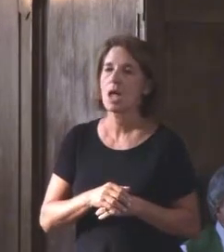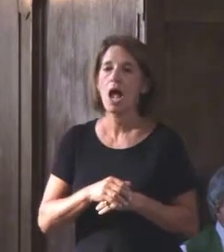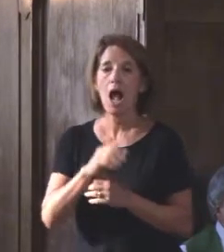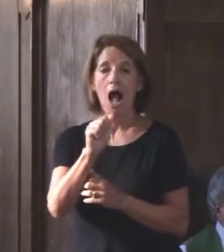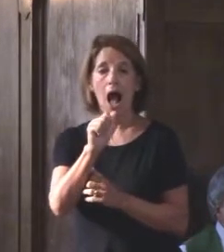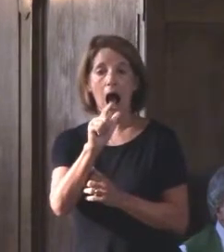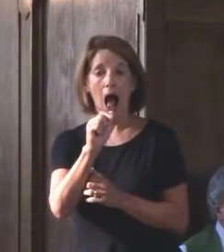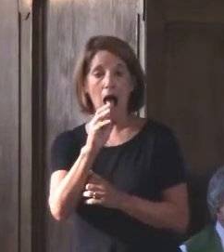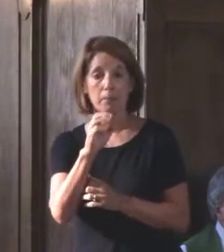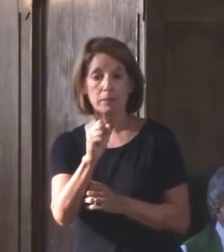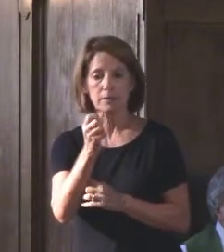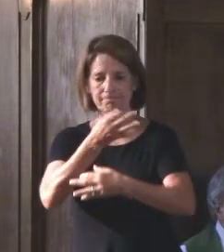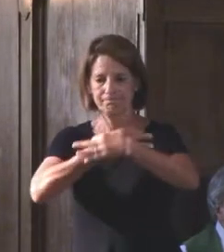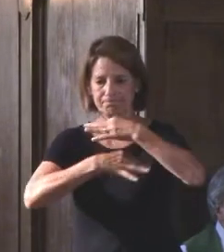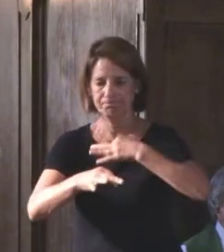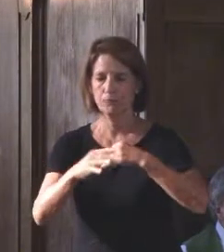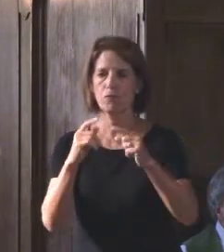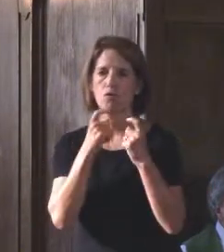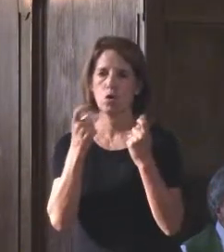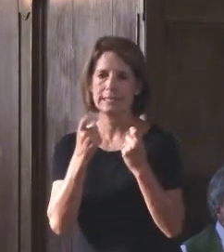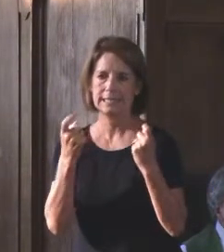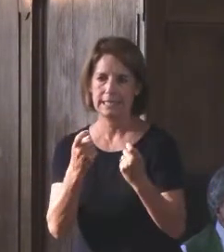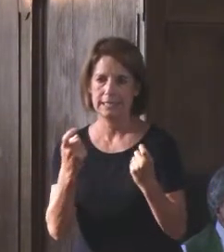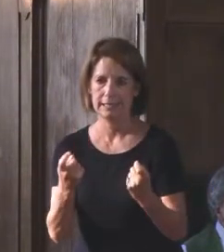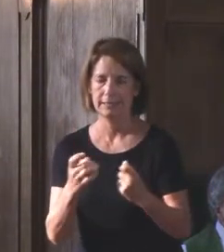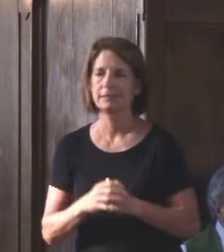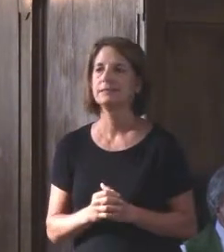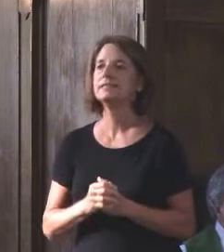for sins. The word of God.